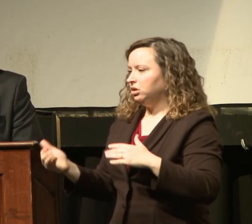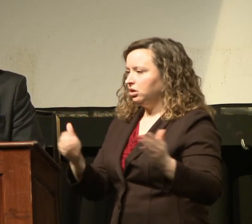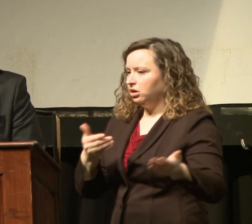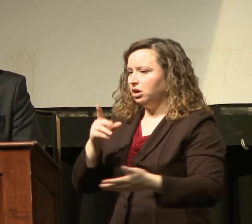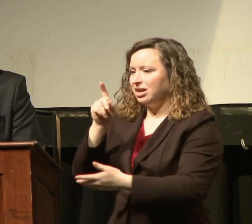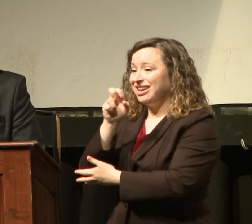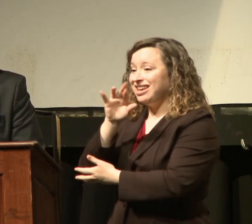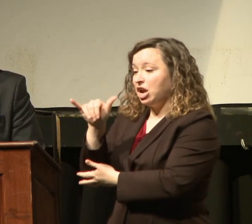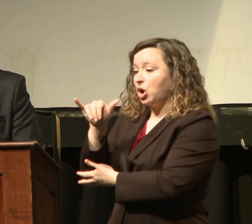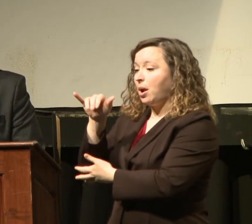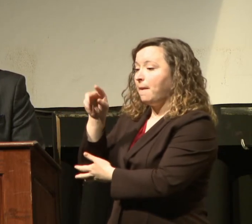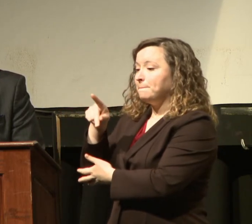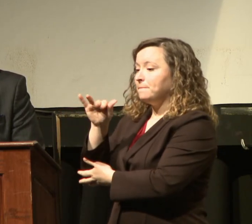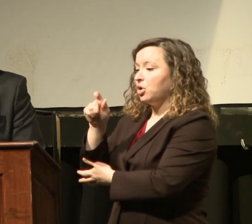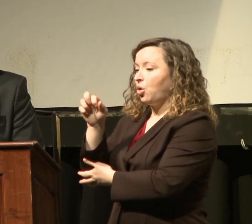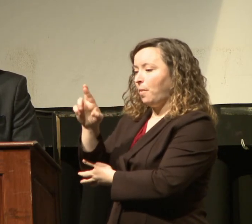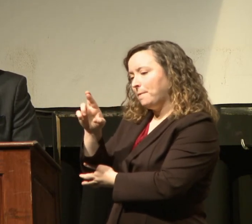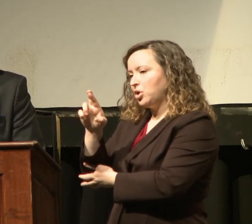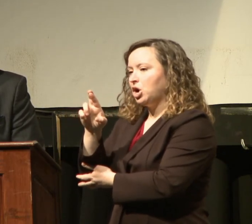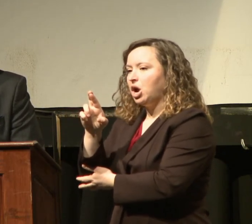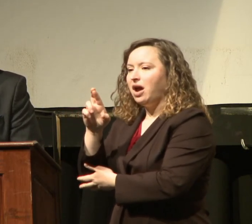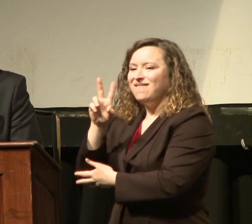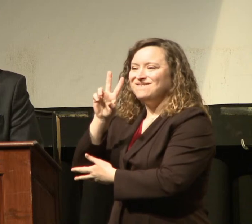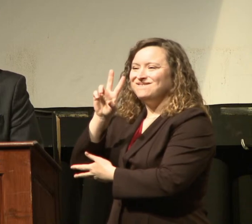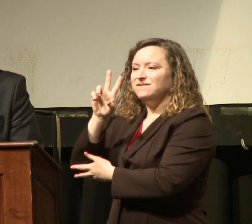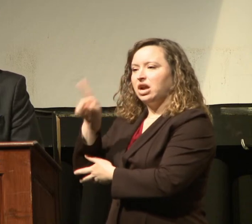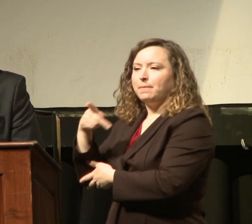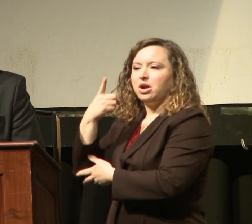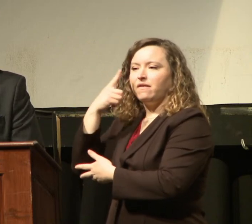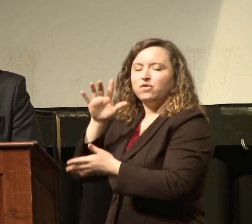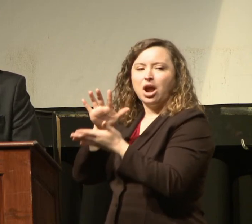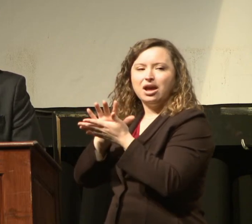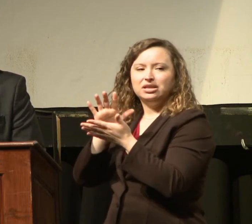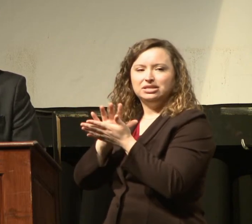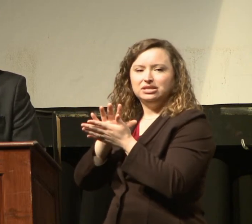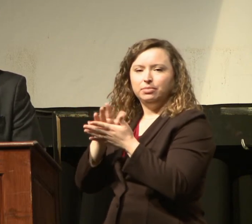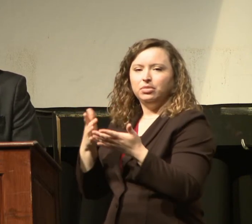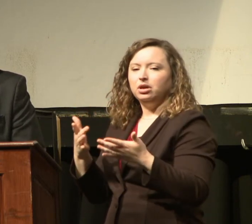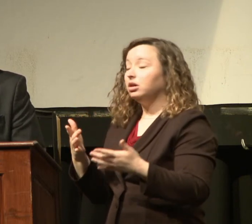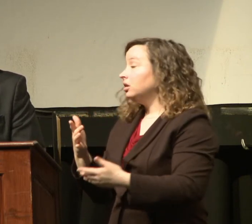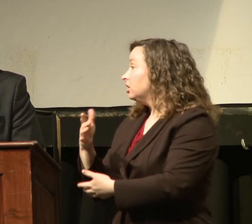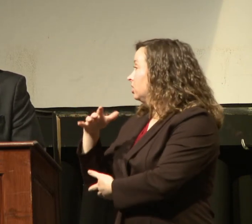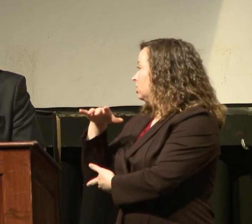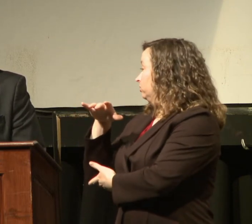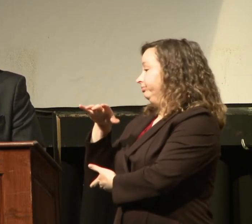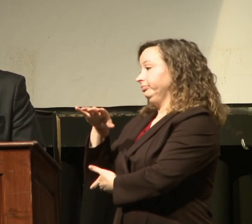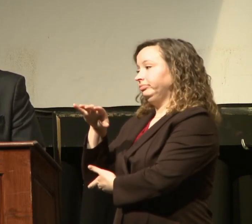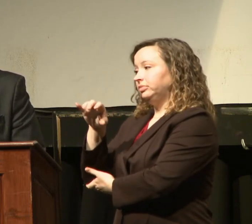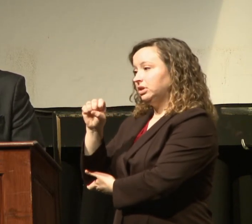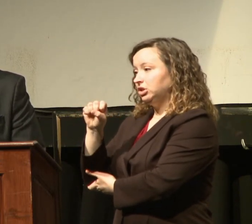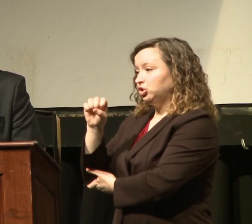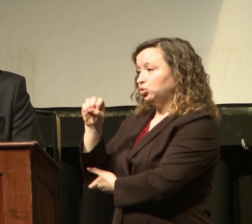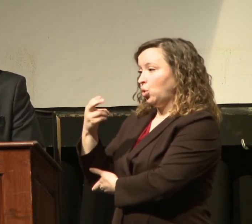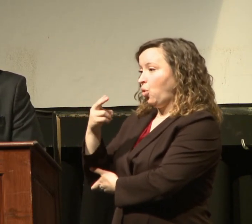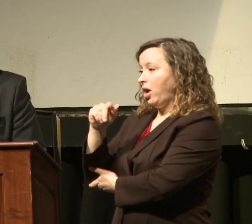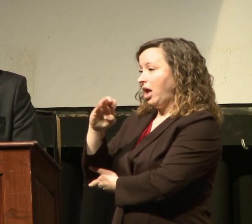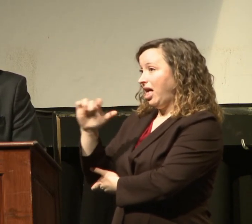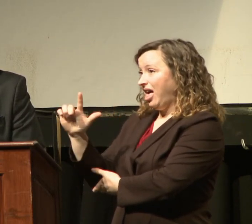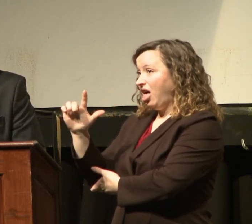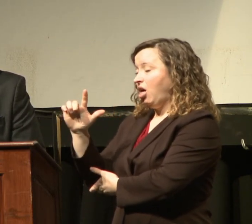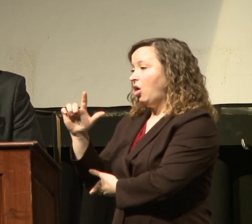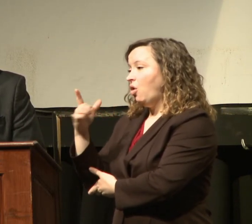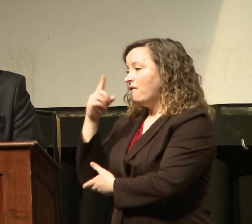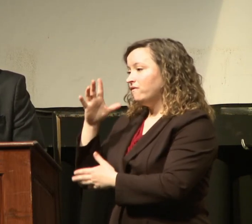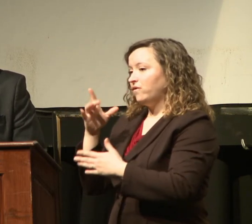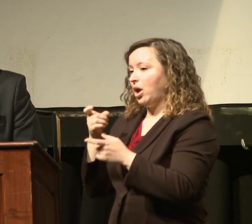Carrie Palmer, Senior Vice Chancellor for Academic Affairs, Mr. Sohail Agbatwala, Senior Vice Chancellor for Student Services and